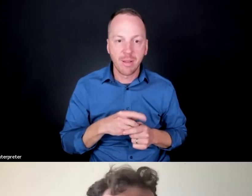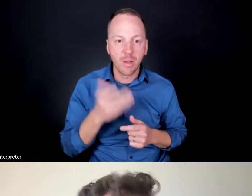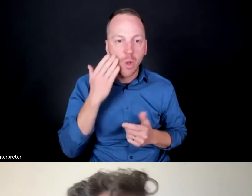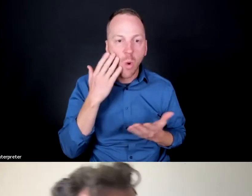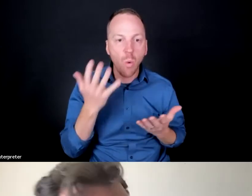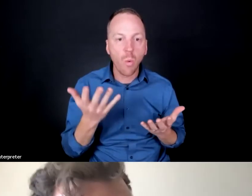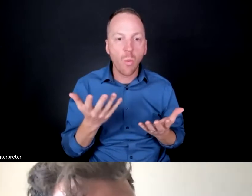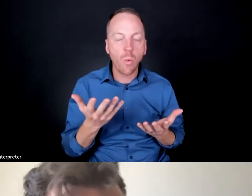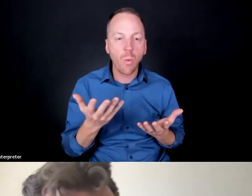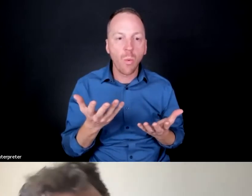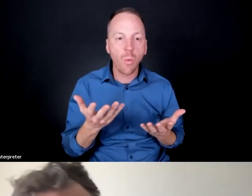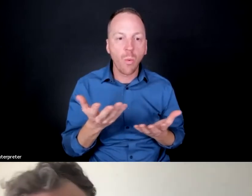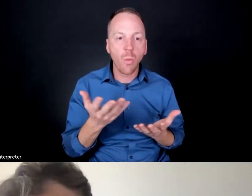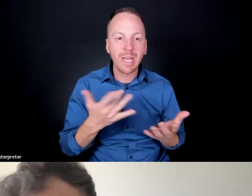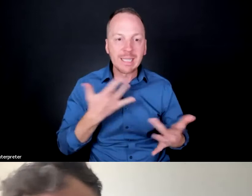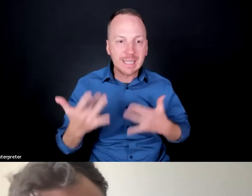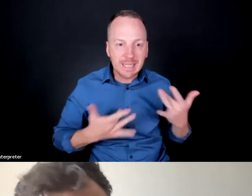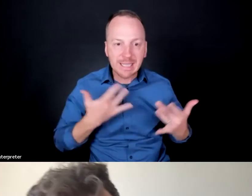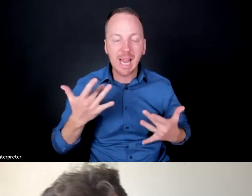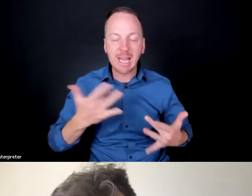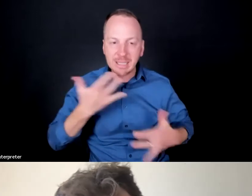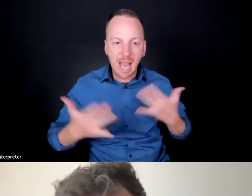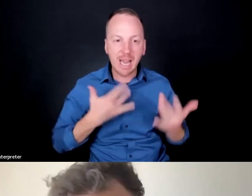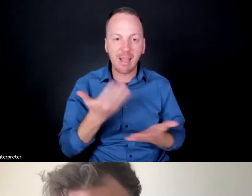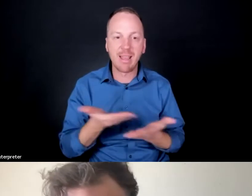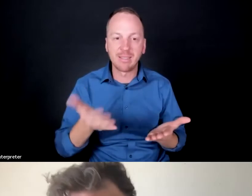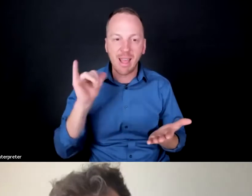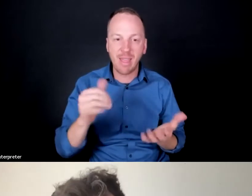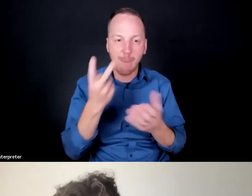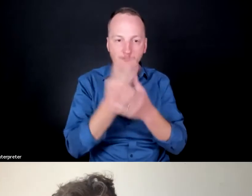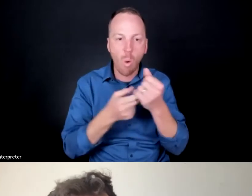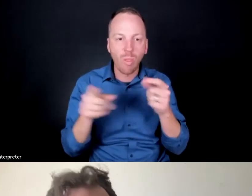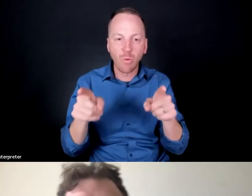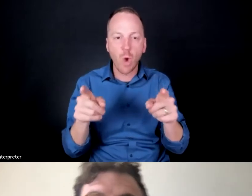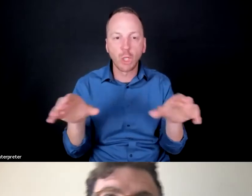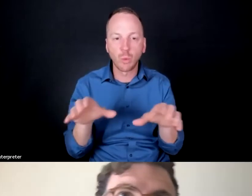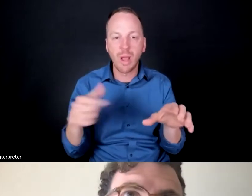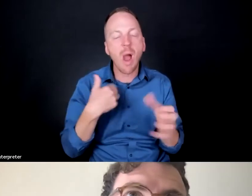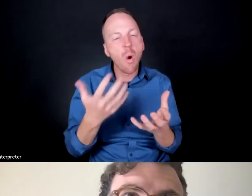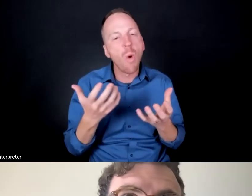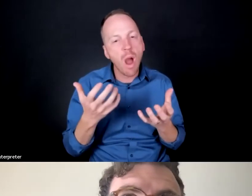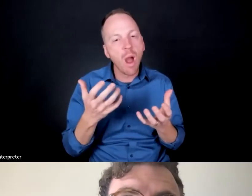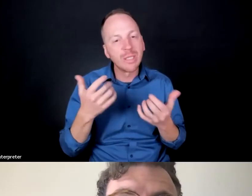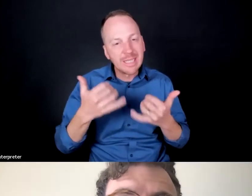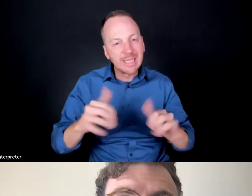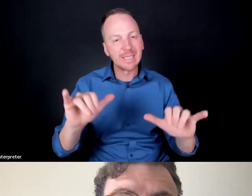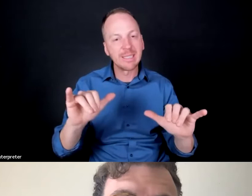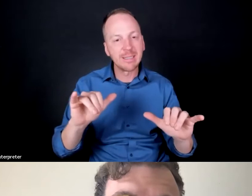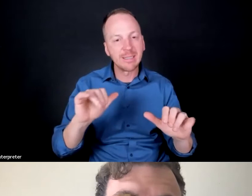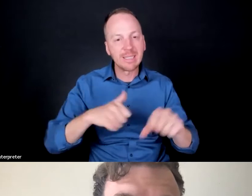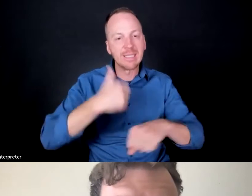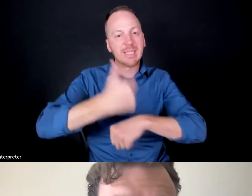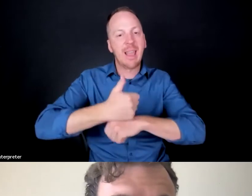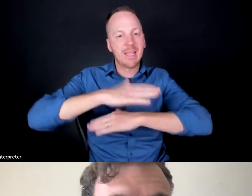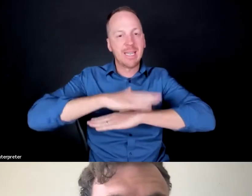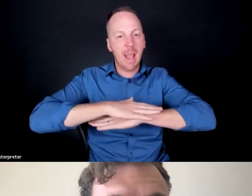what the exciting things that both of you are doing, I wanted to still set the table,